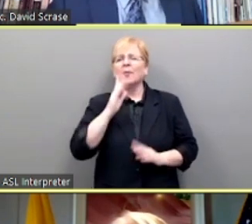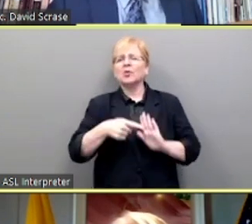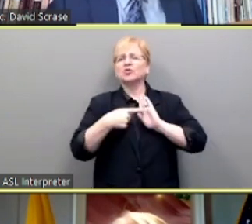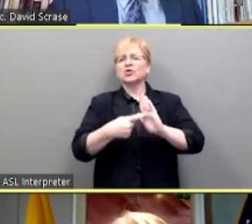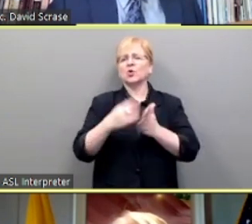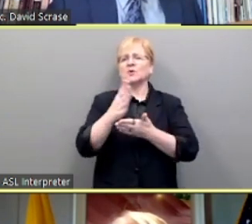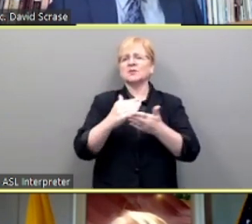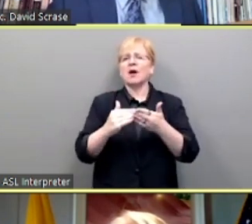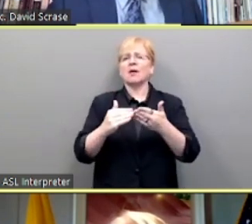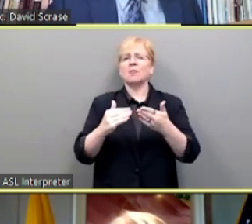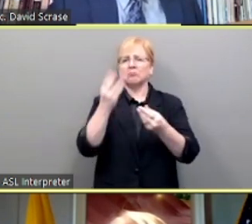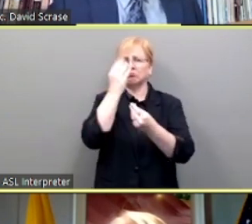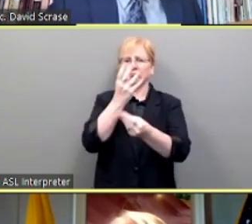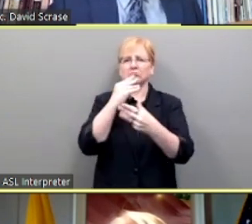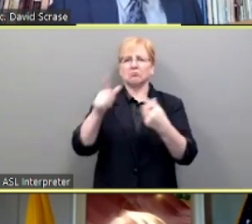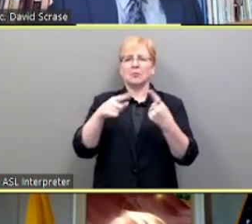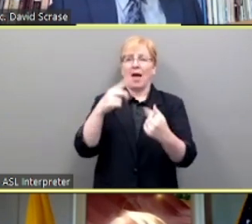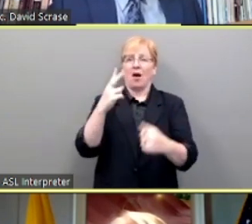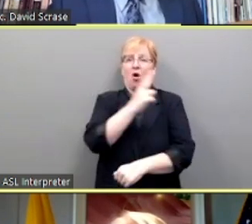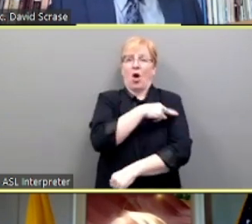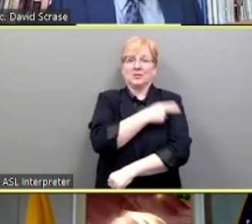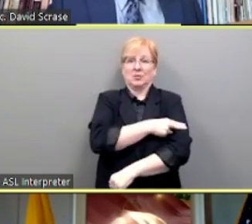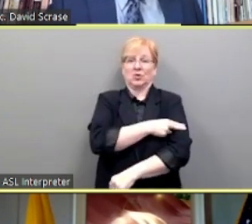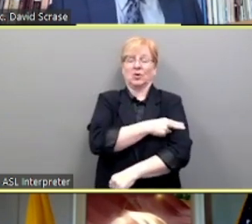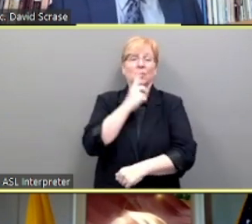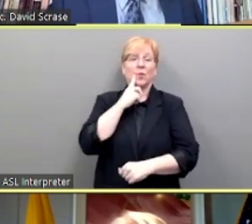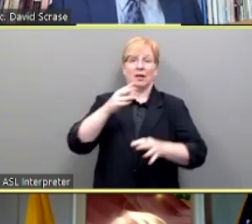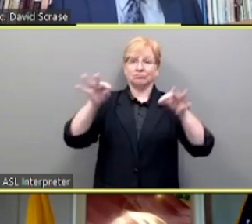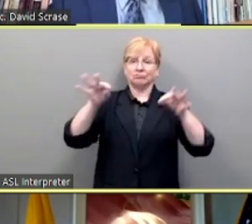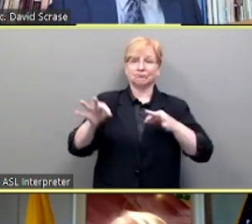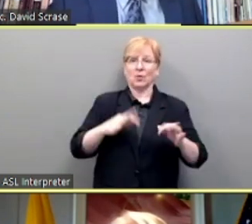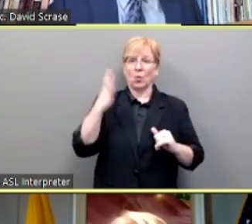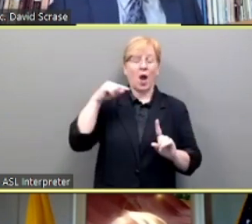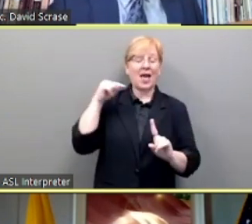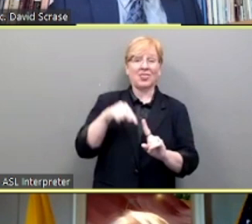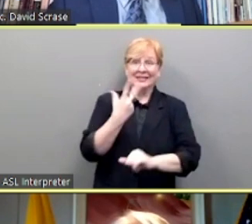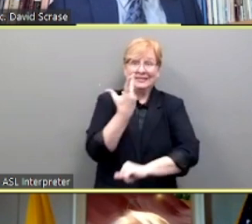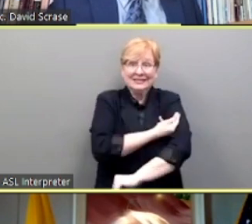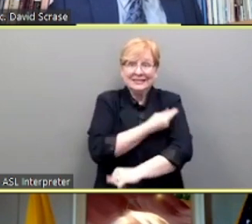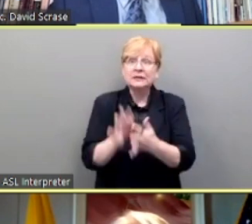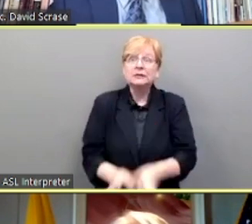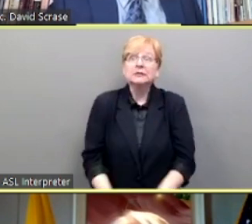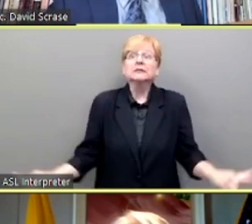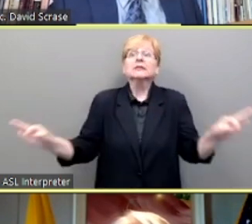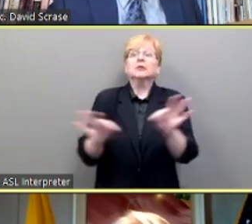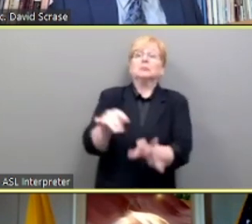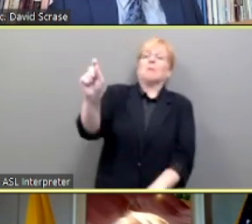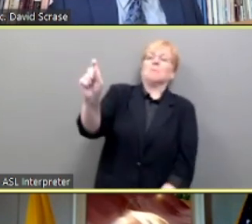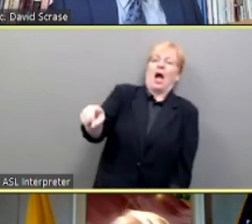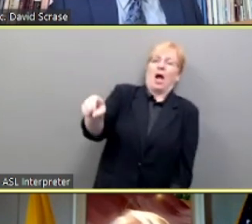disturbing, and it indicates why these measures are absolutely necessary. Next slide, please.